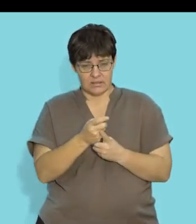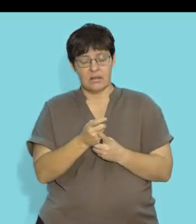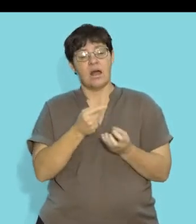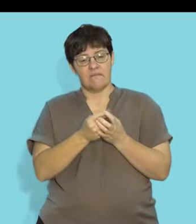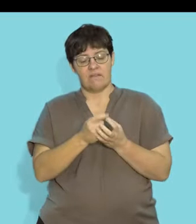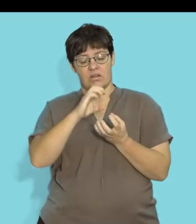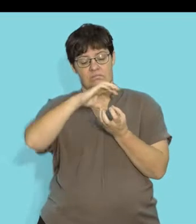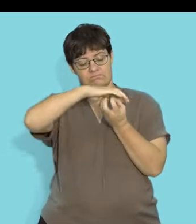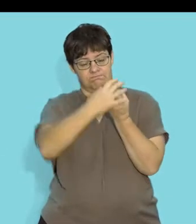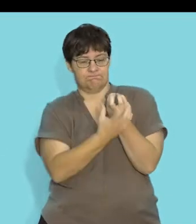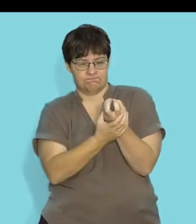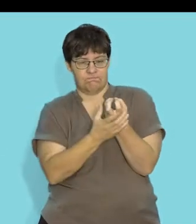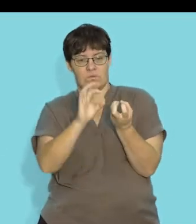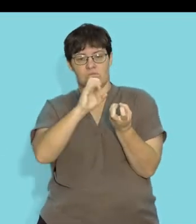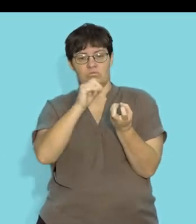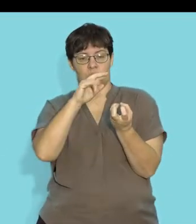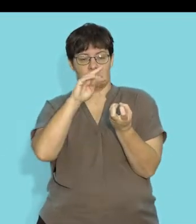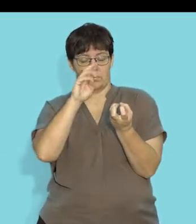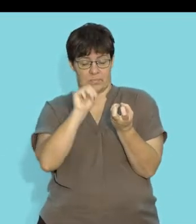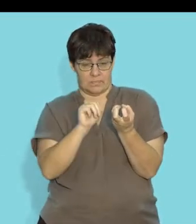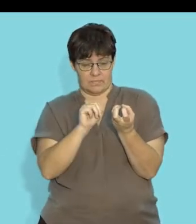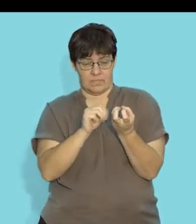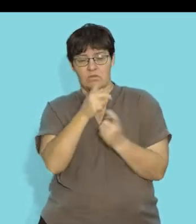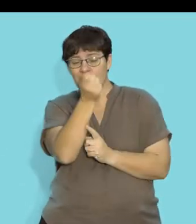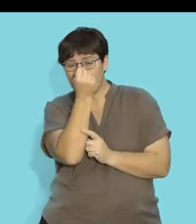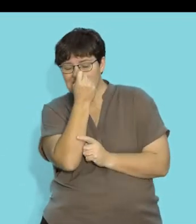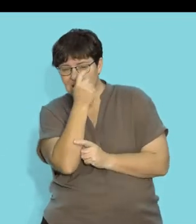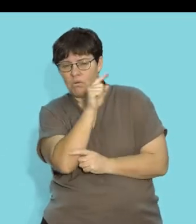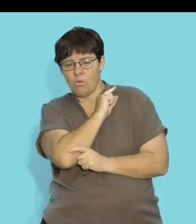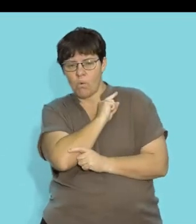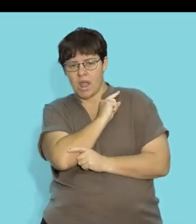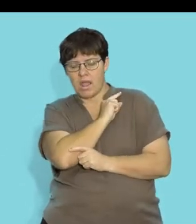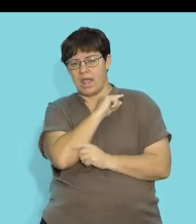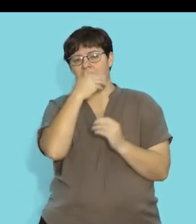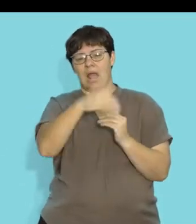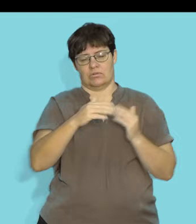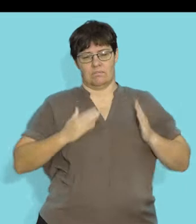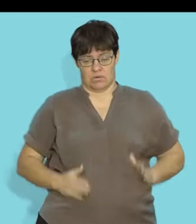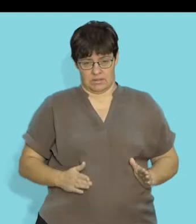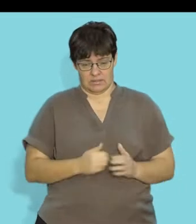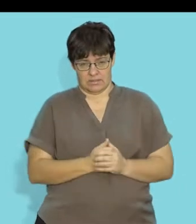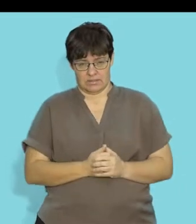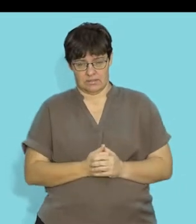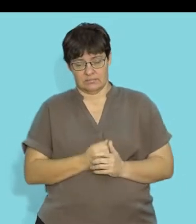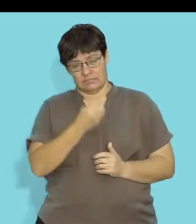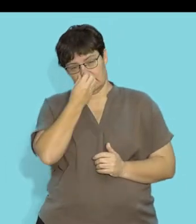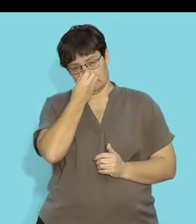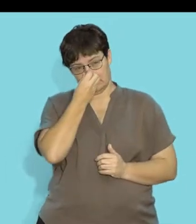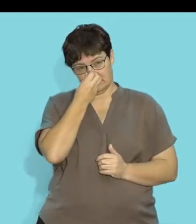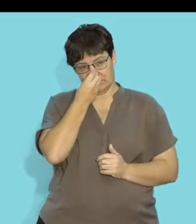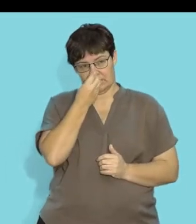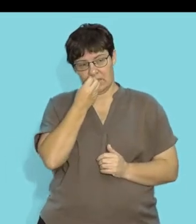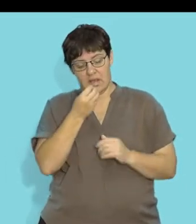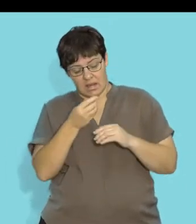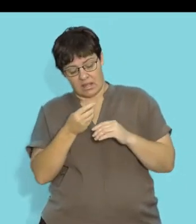the scrotum, and the significance of that is important in us understanding why they are outside the body. We know that on the surface